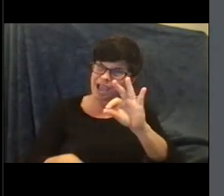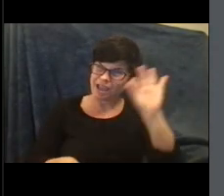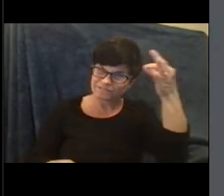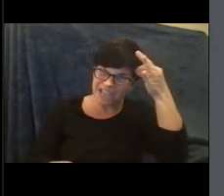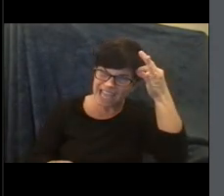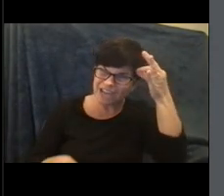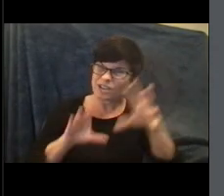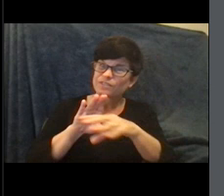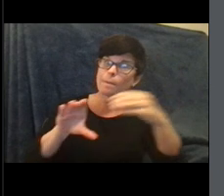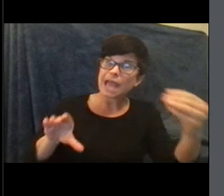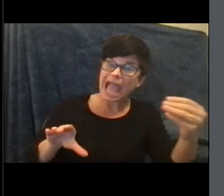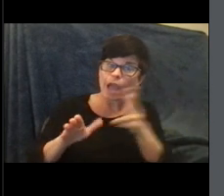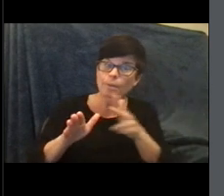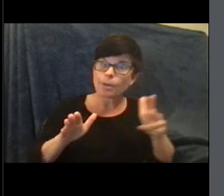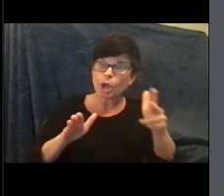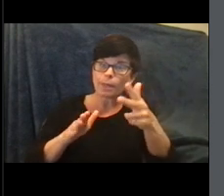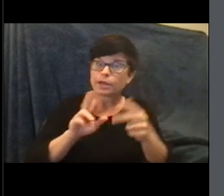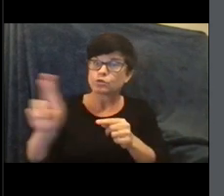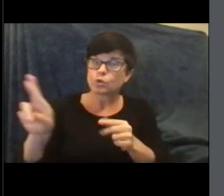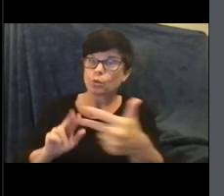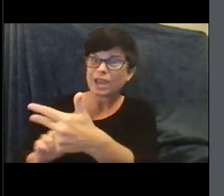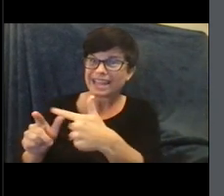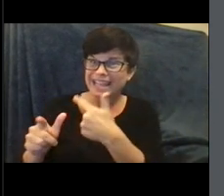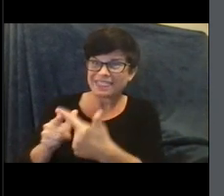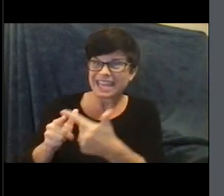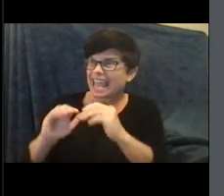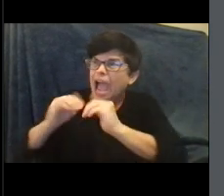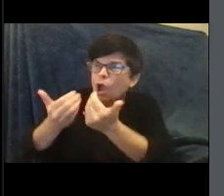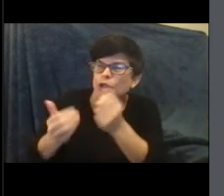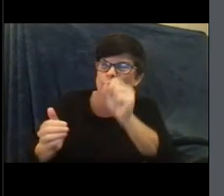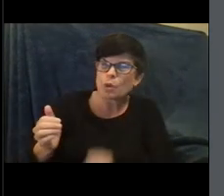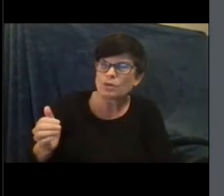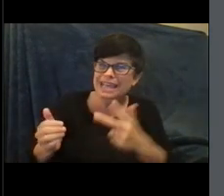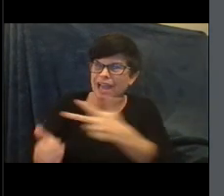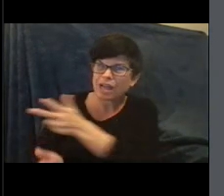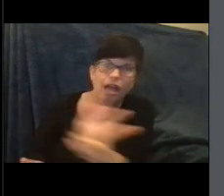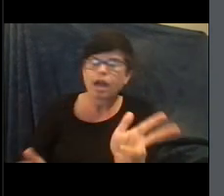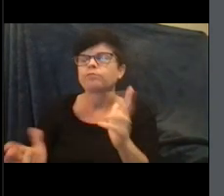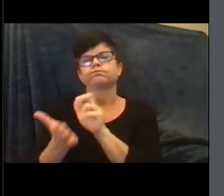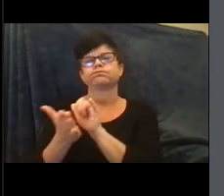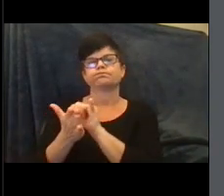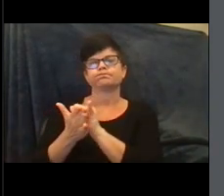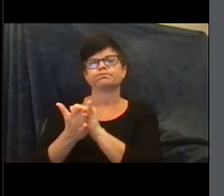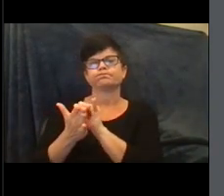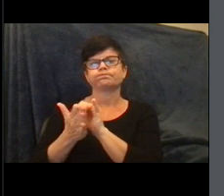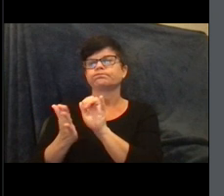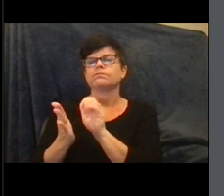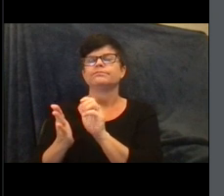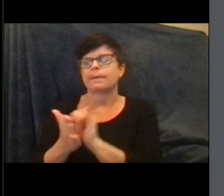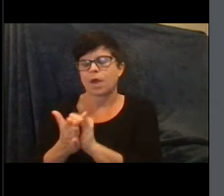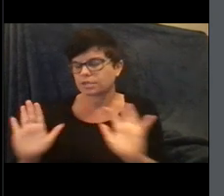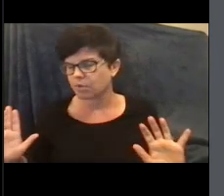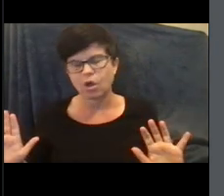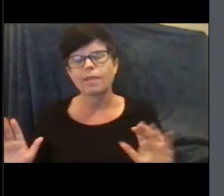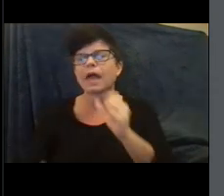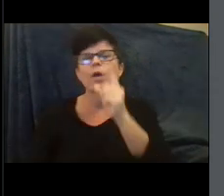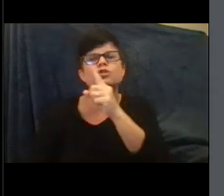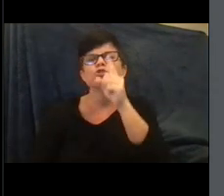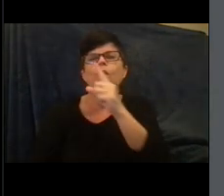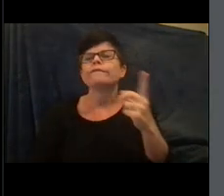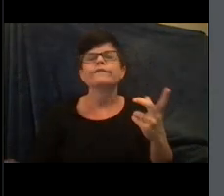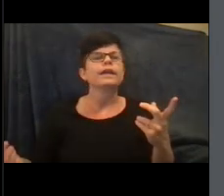that parking lot, turn right, and somehow go south? Really? How are they going to do that? That was so smoke and mirrors, you can't even believe it. I ask